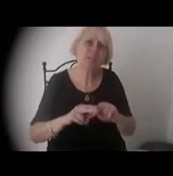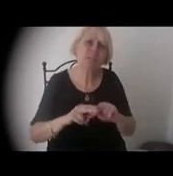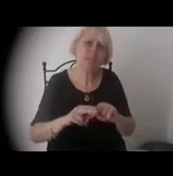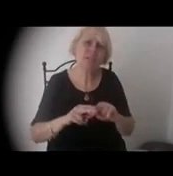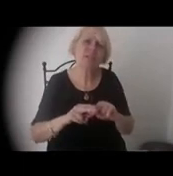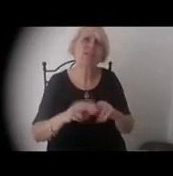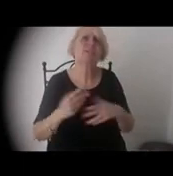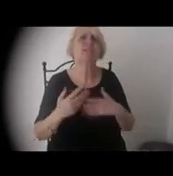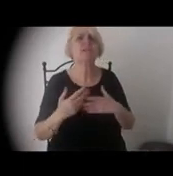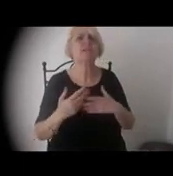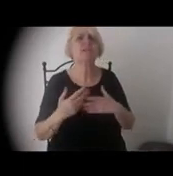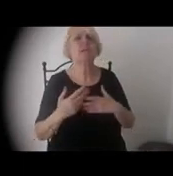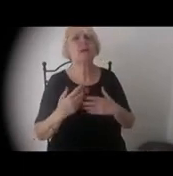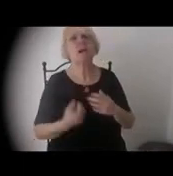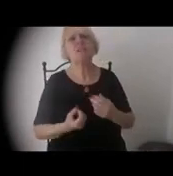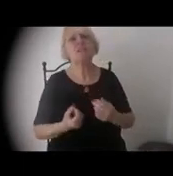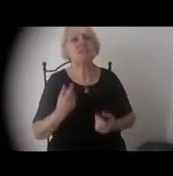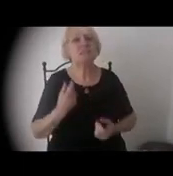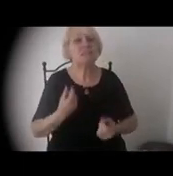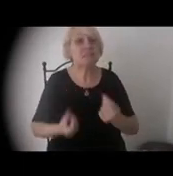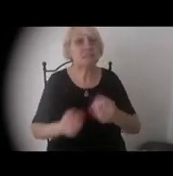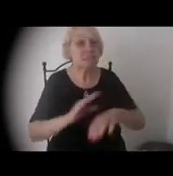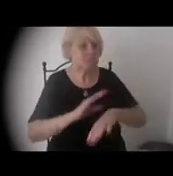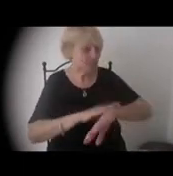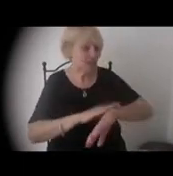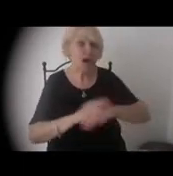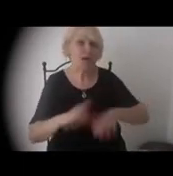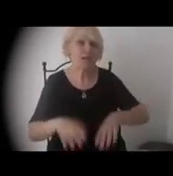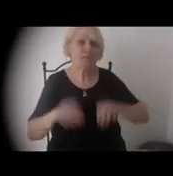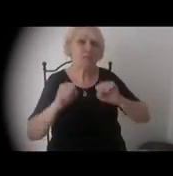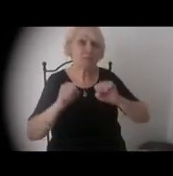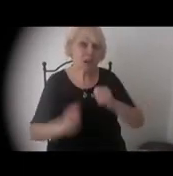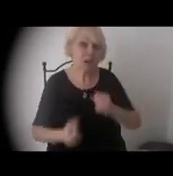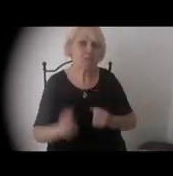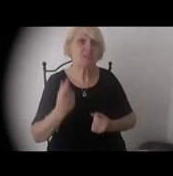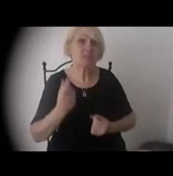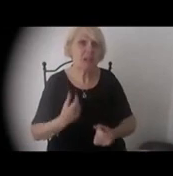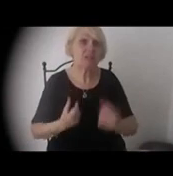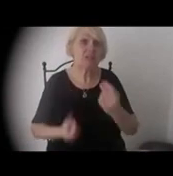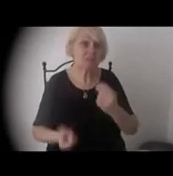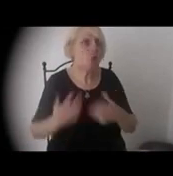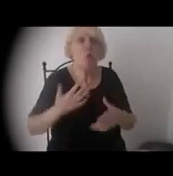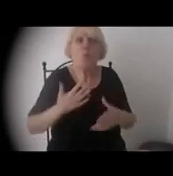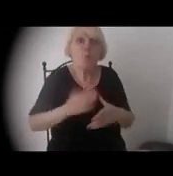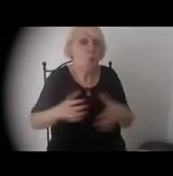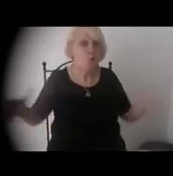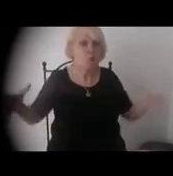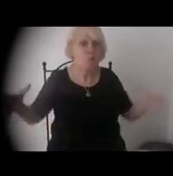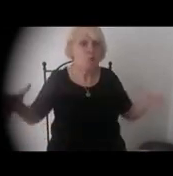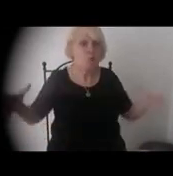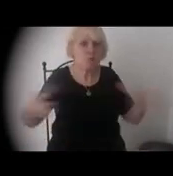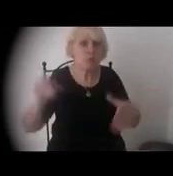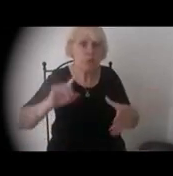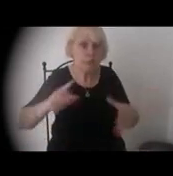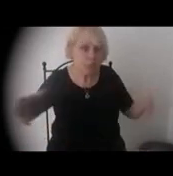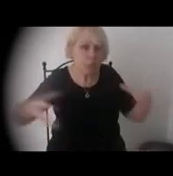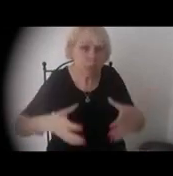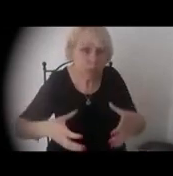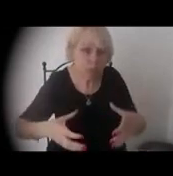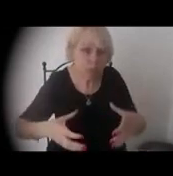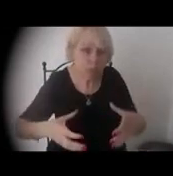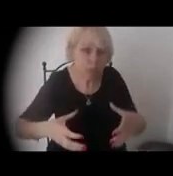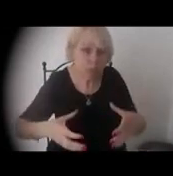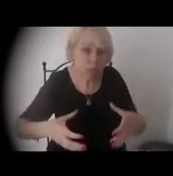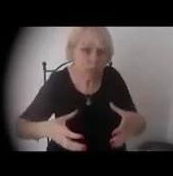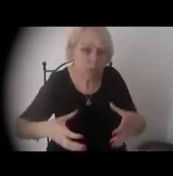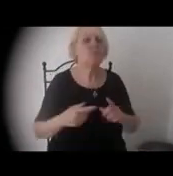for example, to avoid crowding at the start of the school day and at the end of the school day, and about the processes that schools will be using. Easier in primary